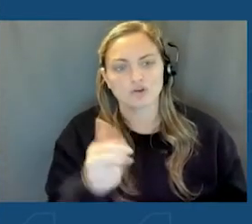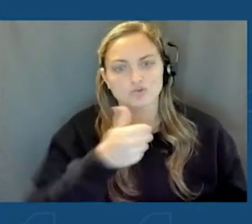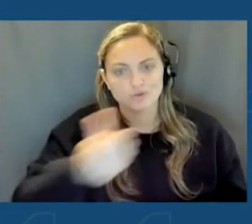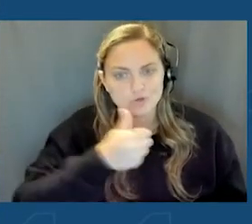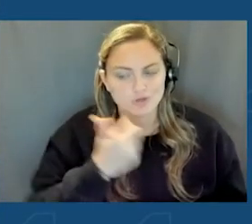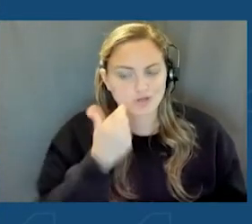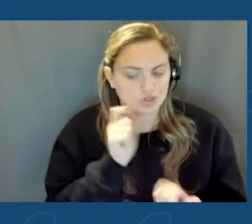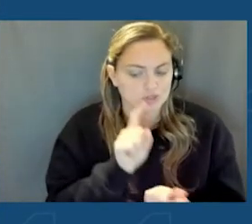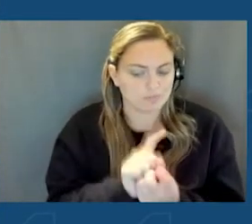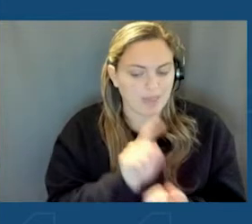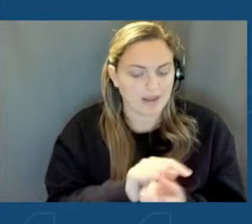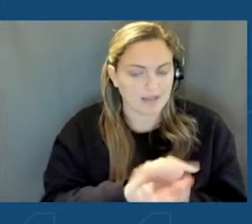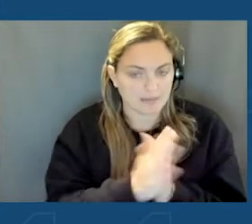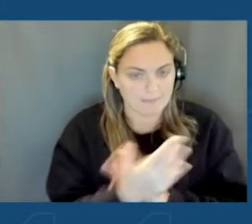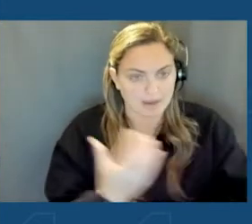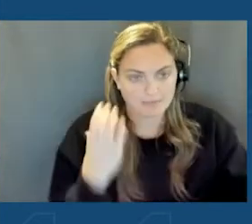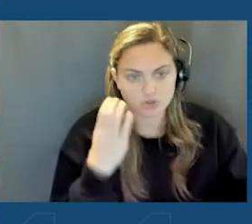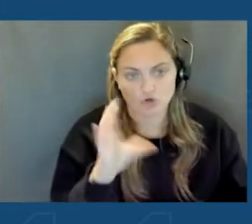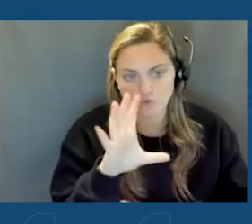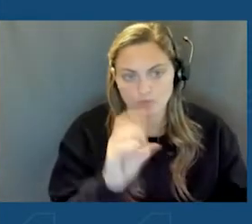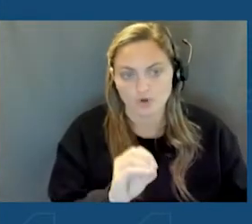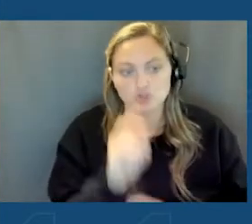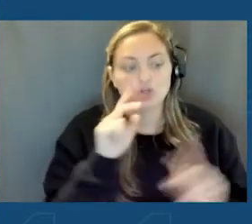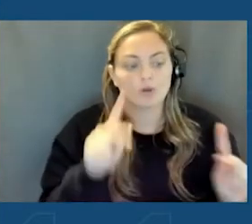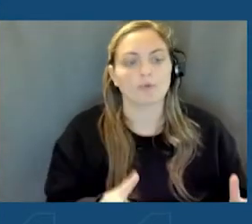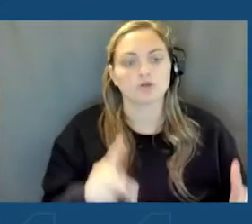of corporations, and a person that I've